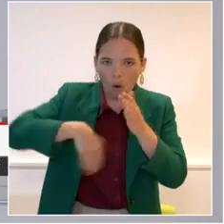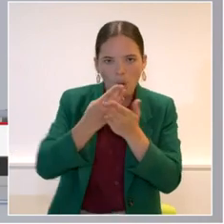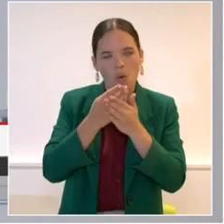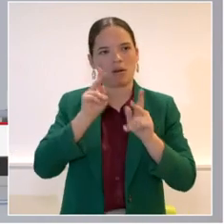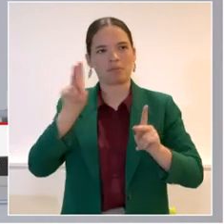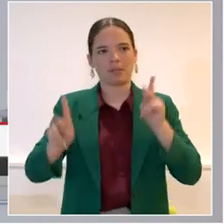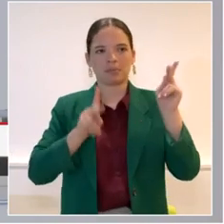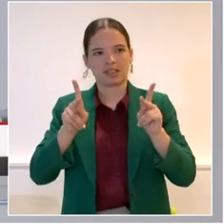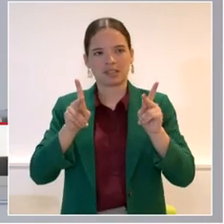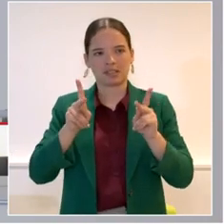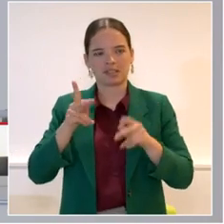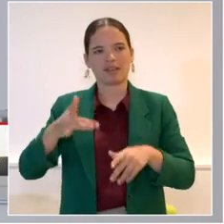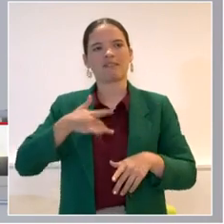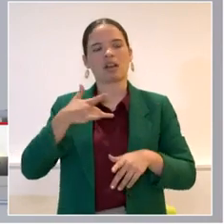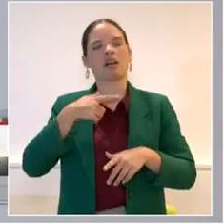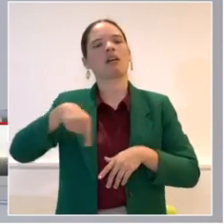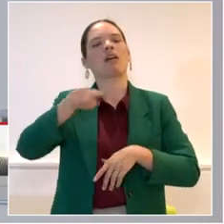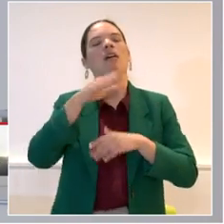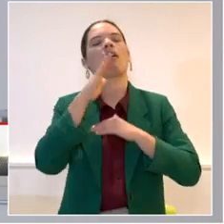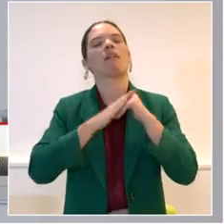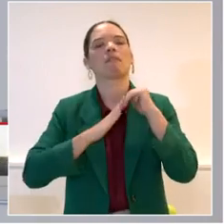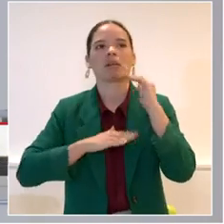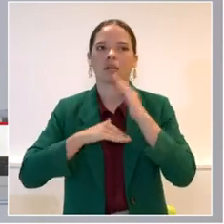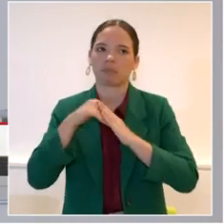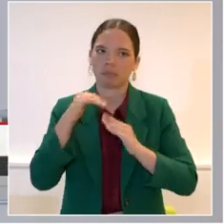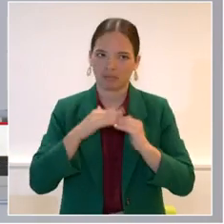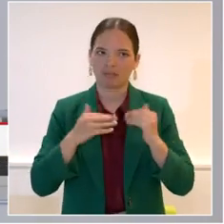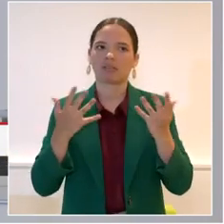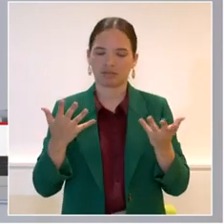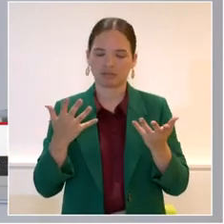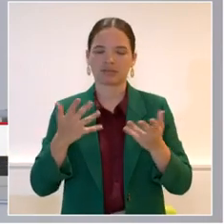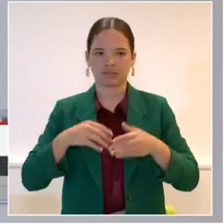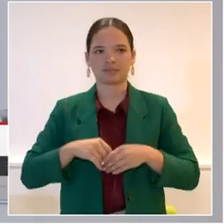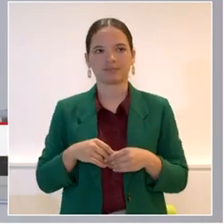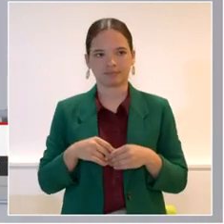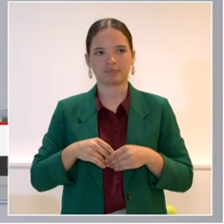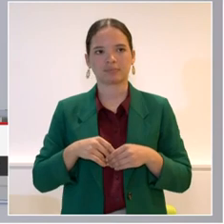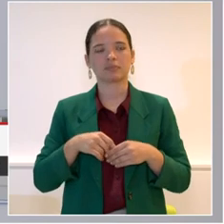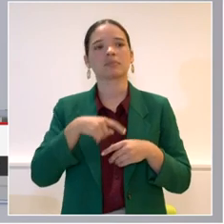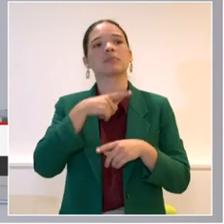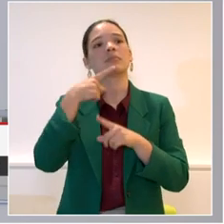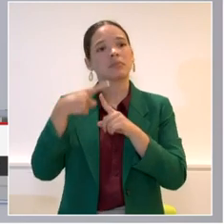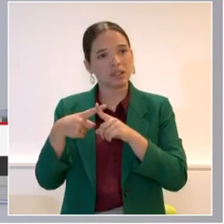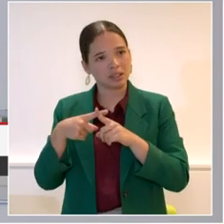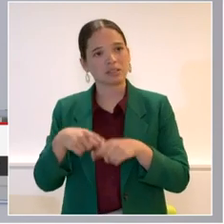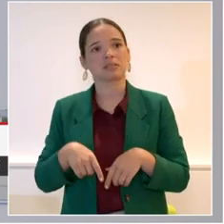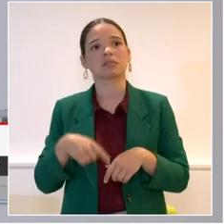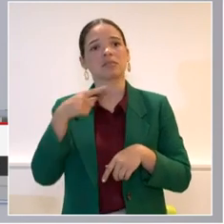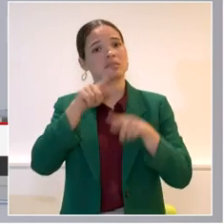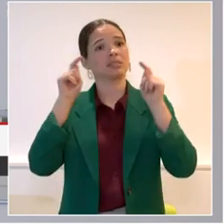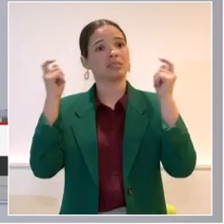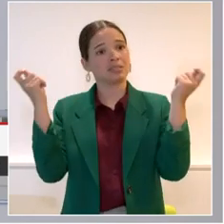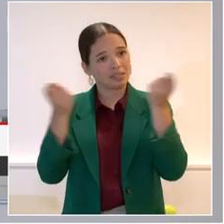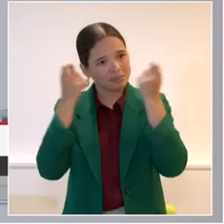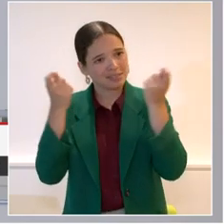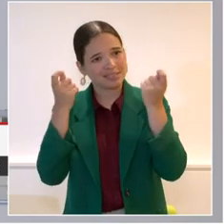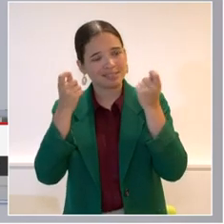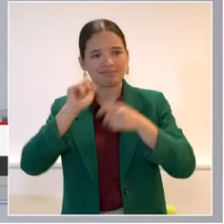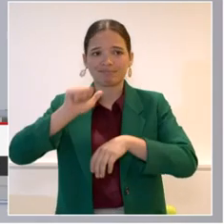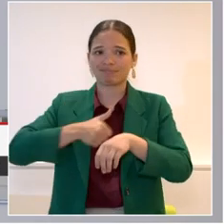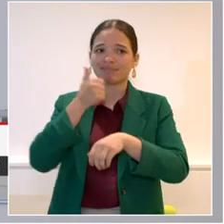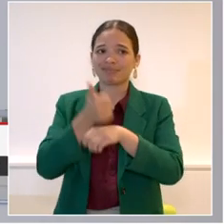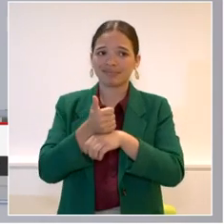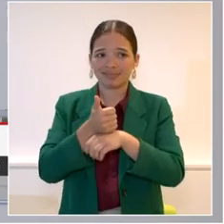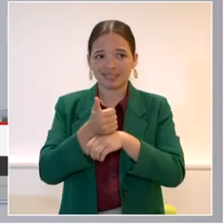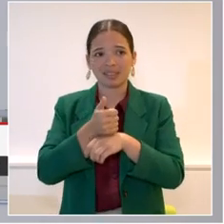that as well. Of course, we are also celebrating the expansion of Career Map, which is just such an exciting program. And it's been